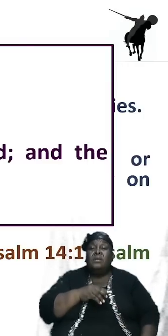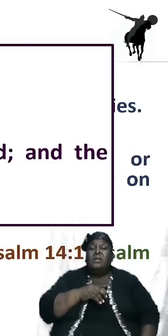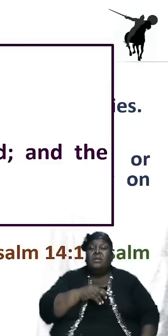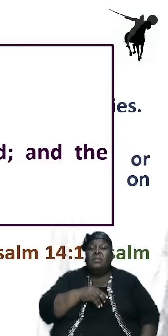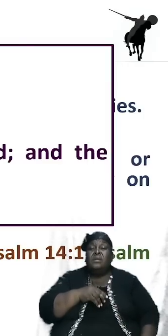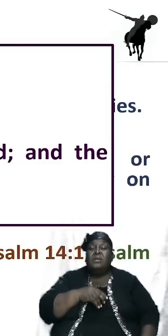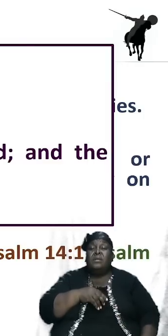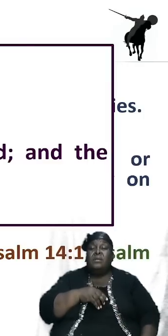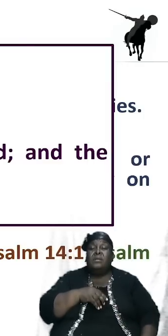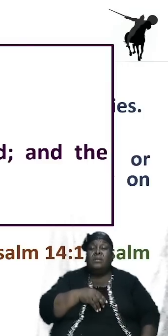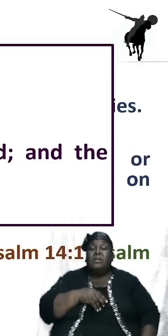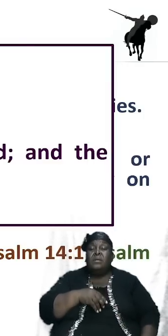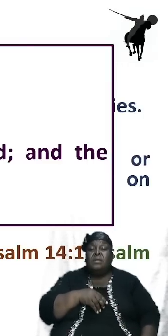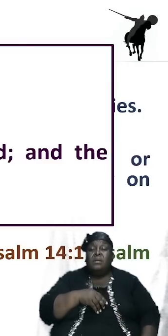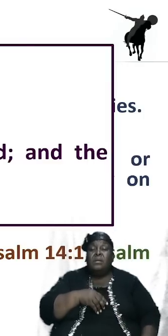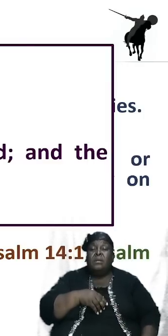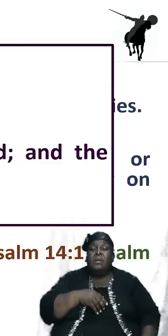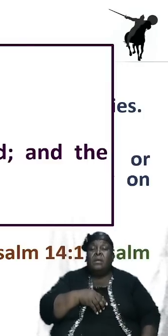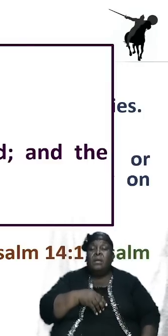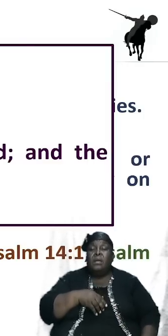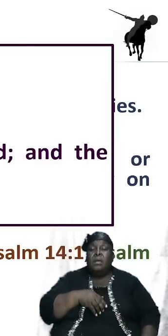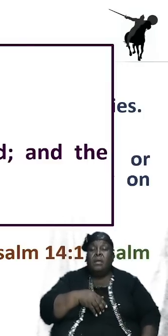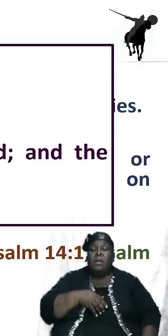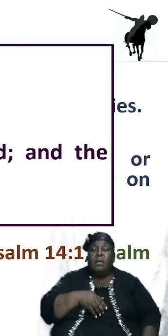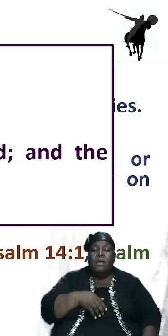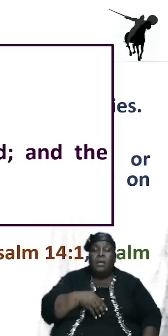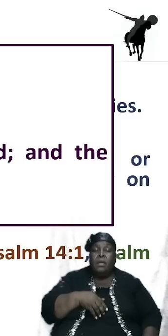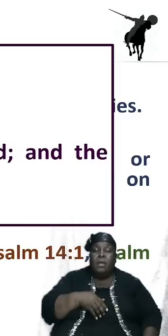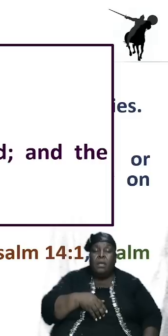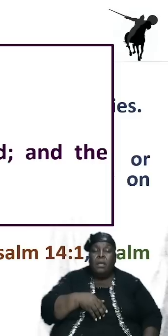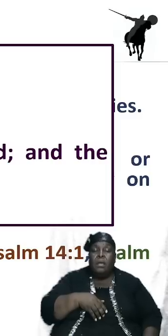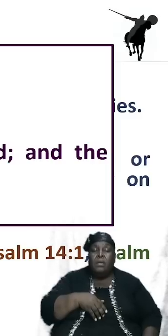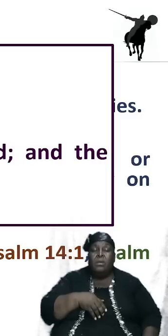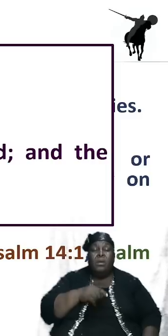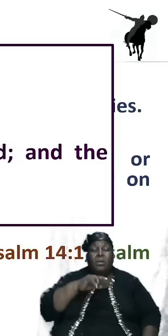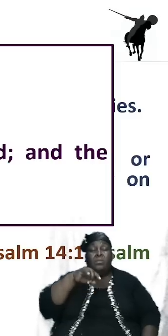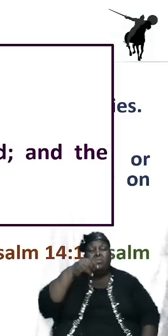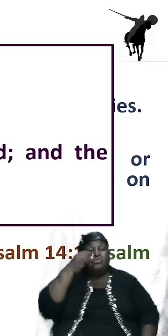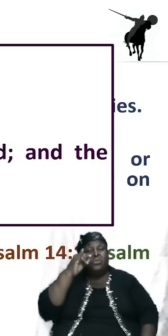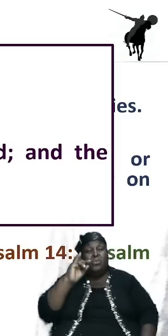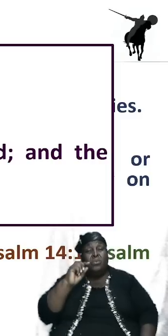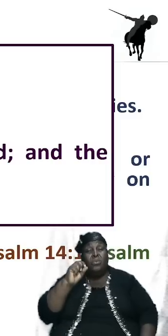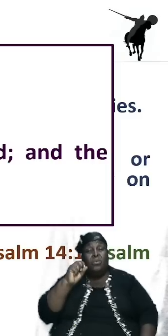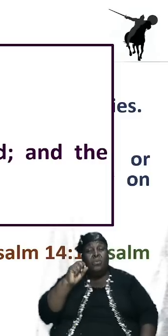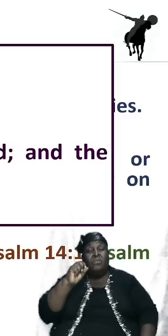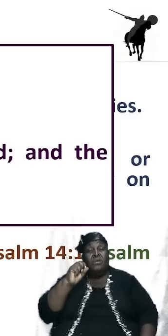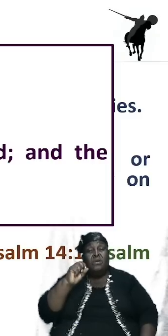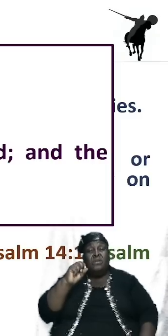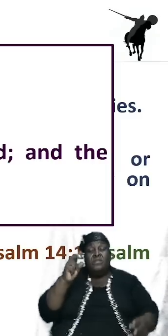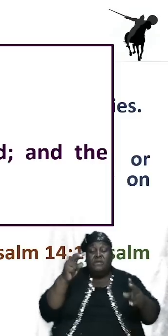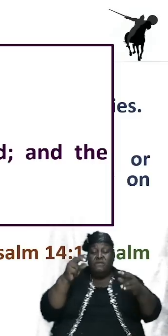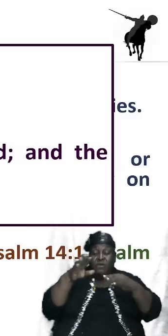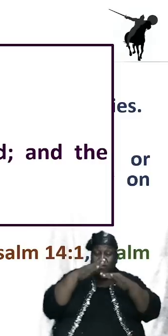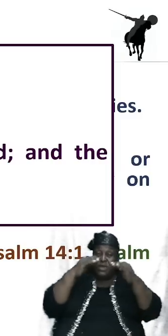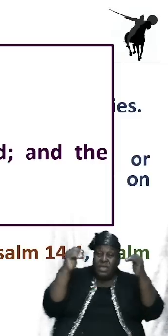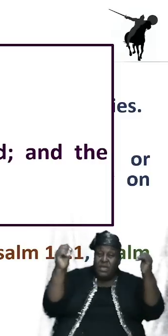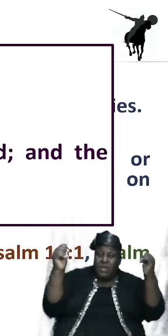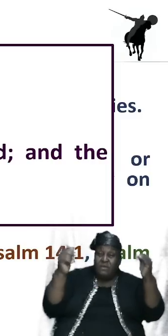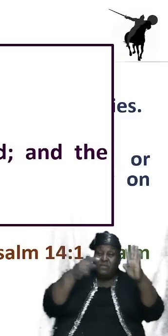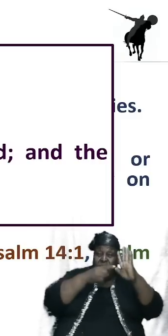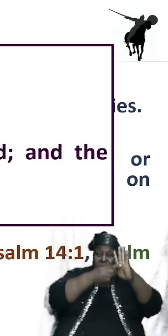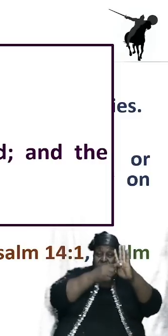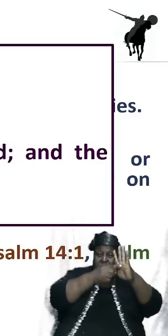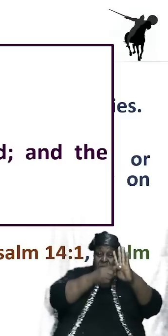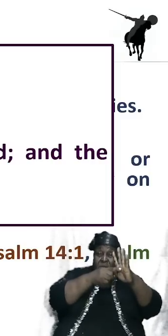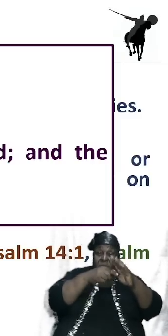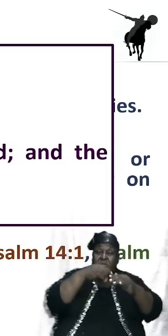even realizing that the God named Jesus or Jehovah or whatever, the very heavens declare his glory. I'm going to